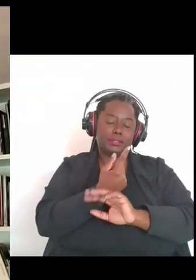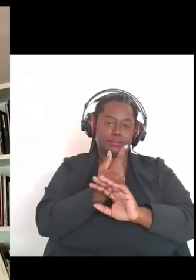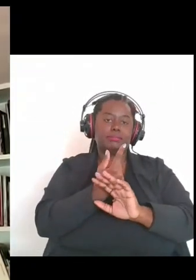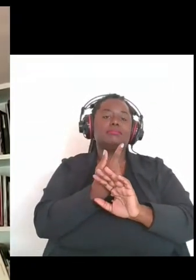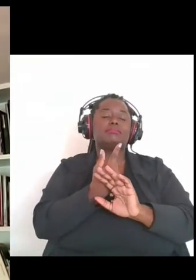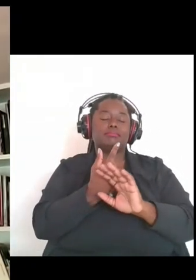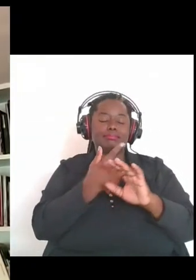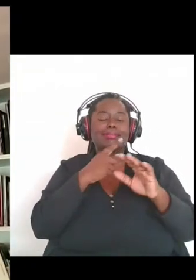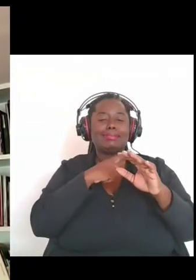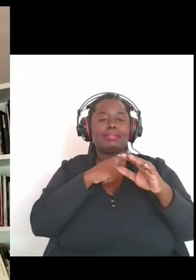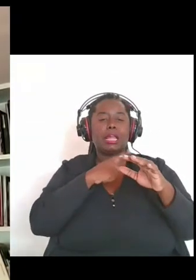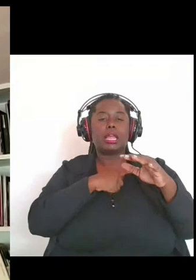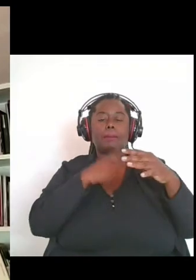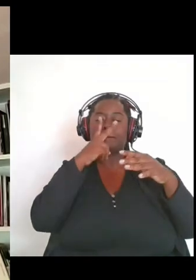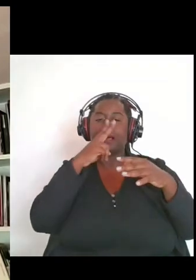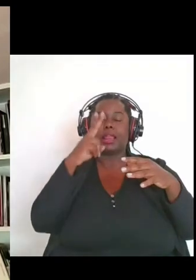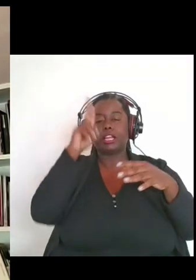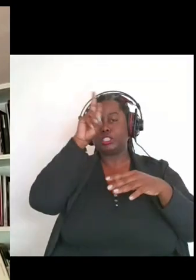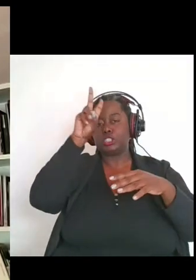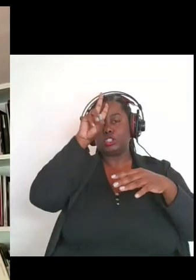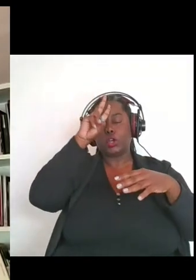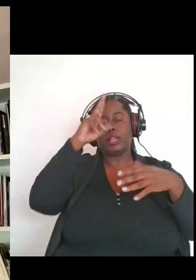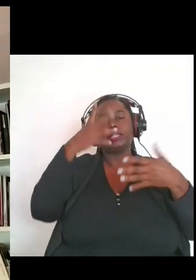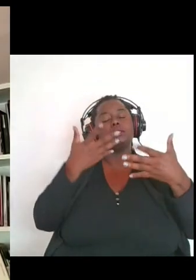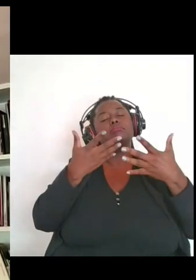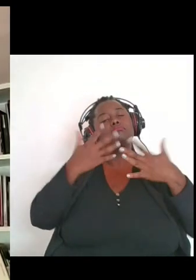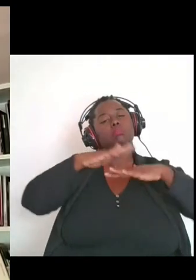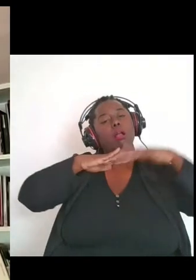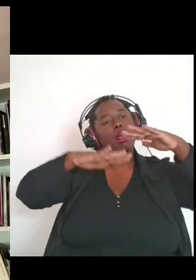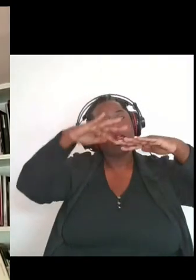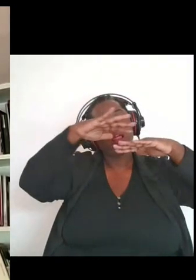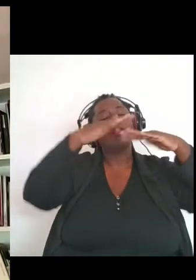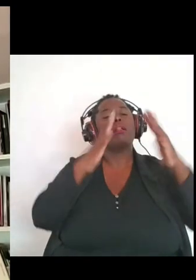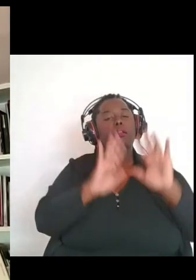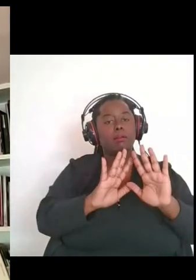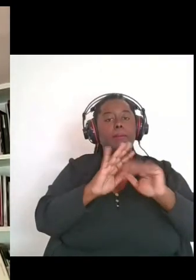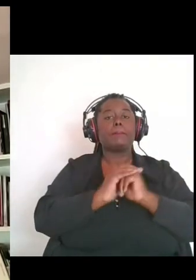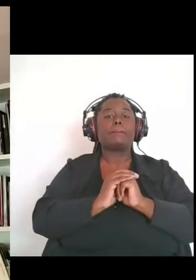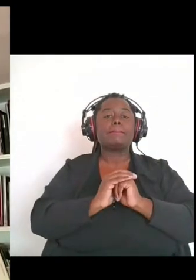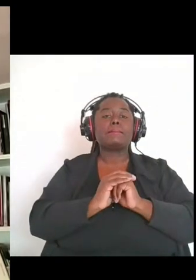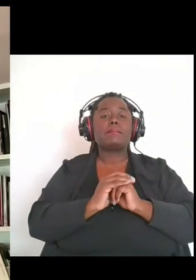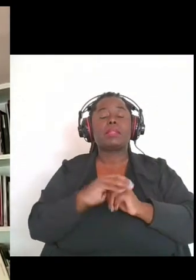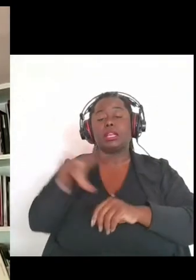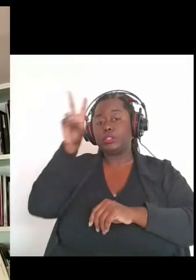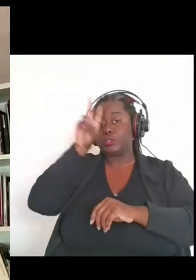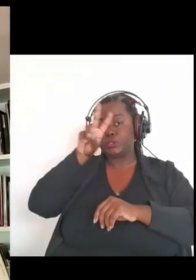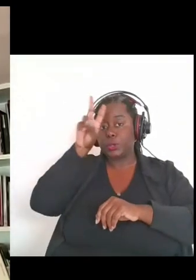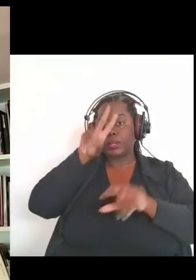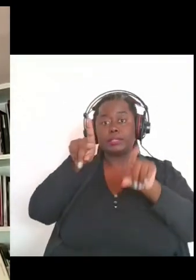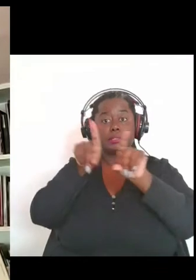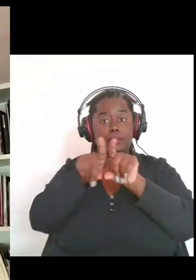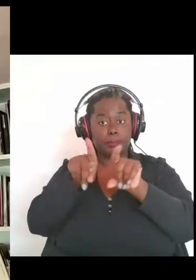of many histories that we have in our lives and that we try to get closer too